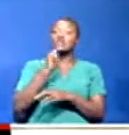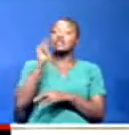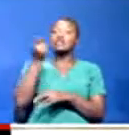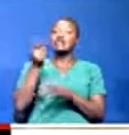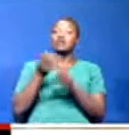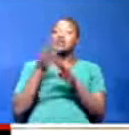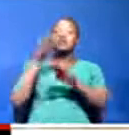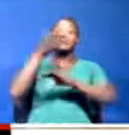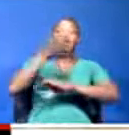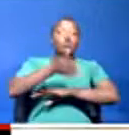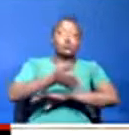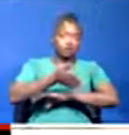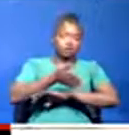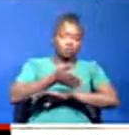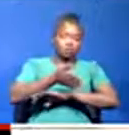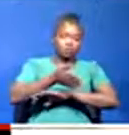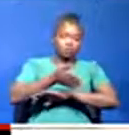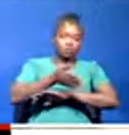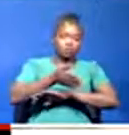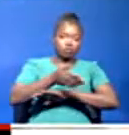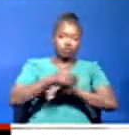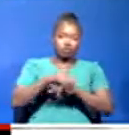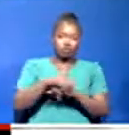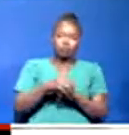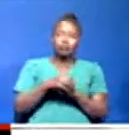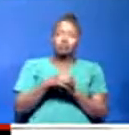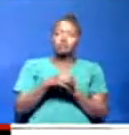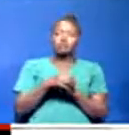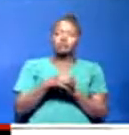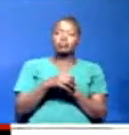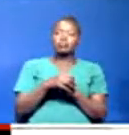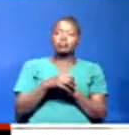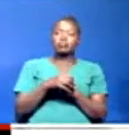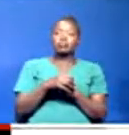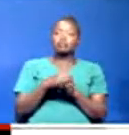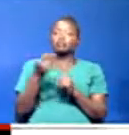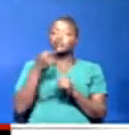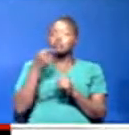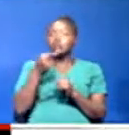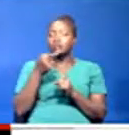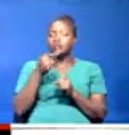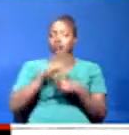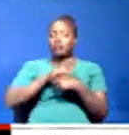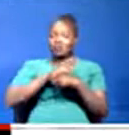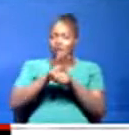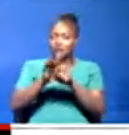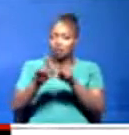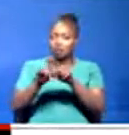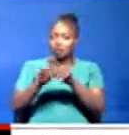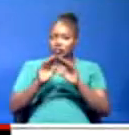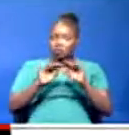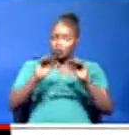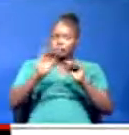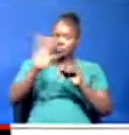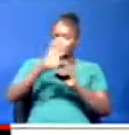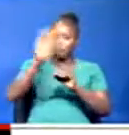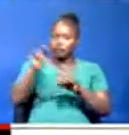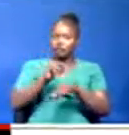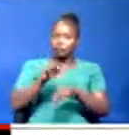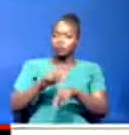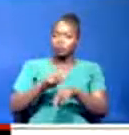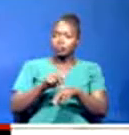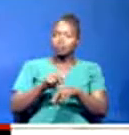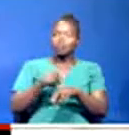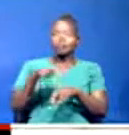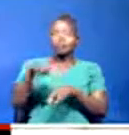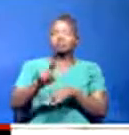to the neighboring countries. The president noted that the pandemic has also taught African nations to be